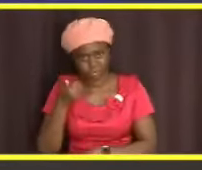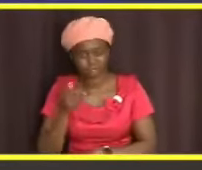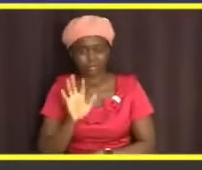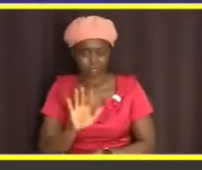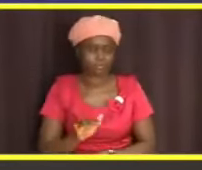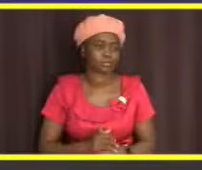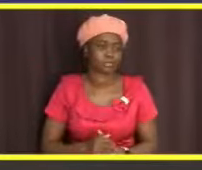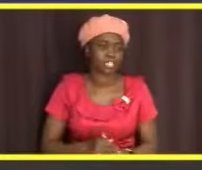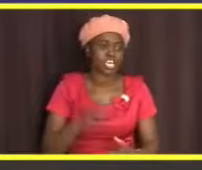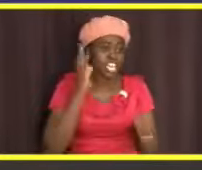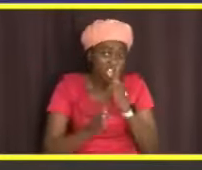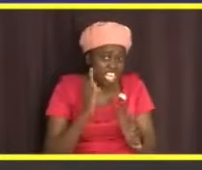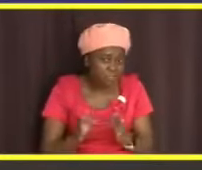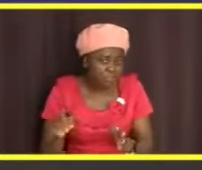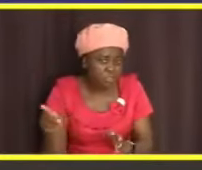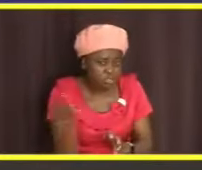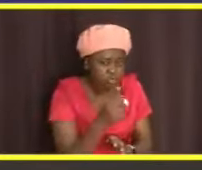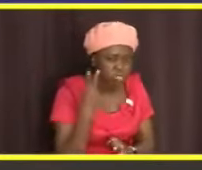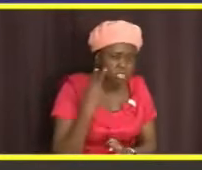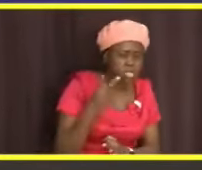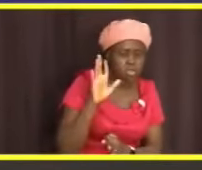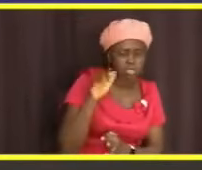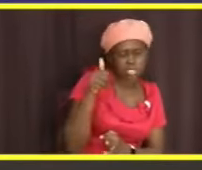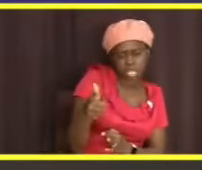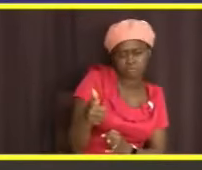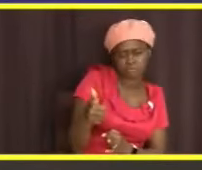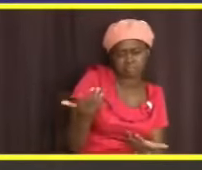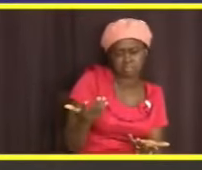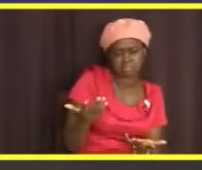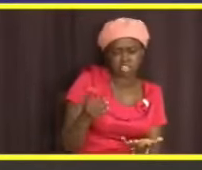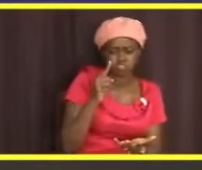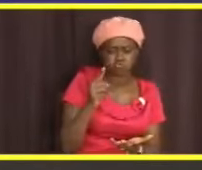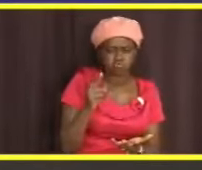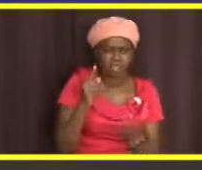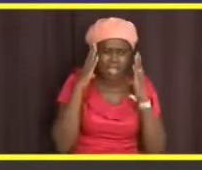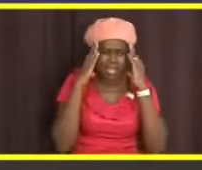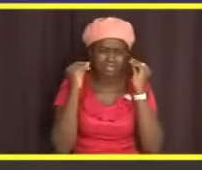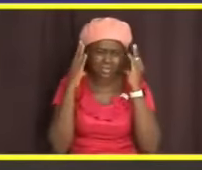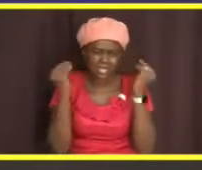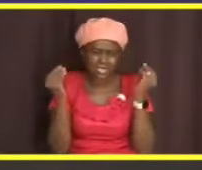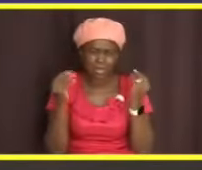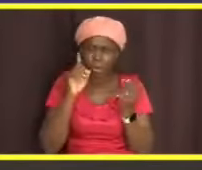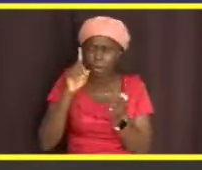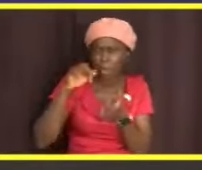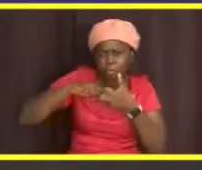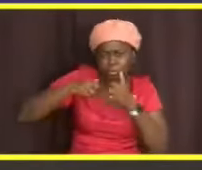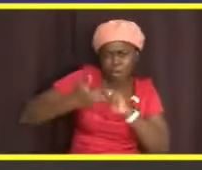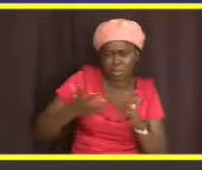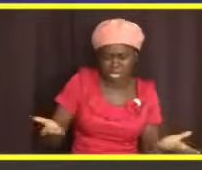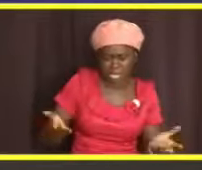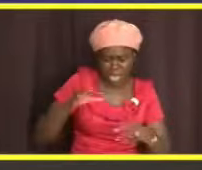If you find yourself facing a crisis on earth,